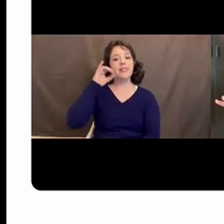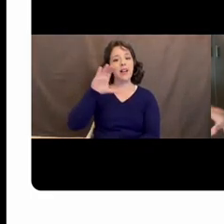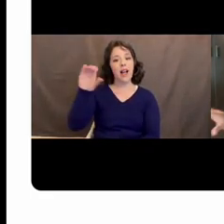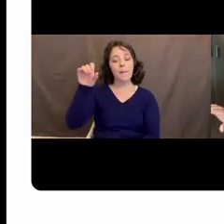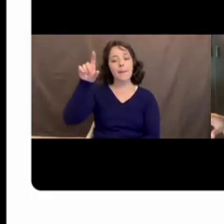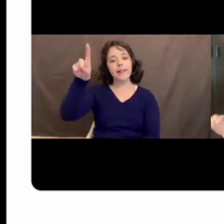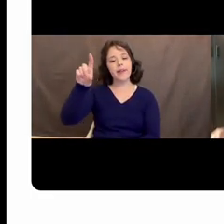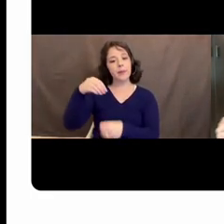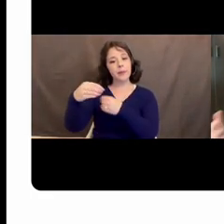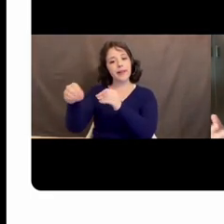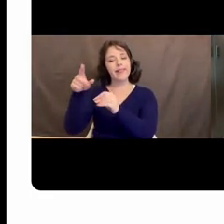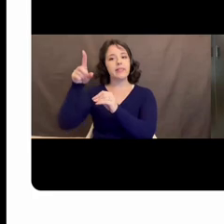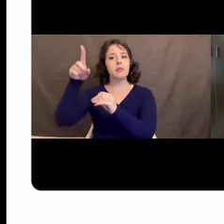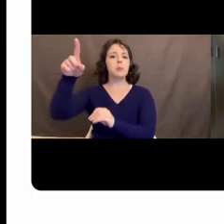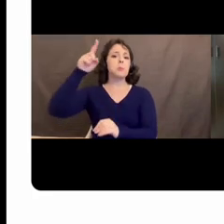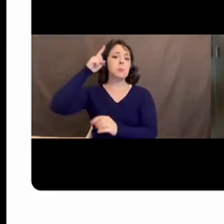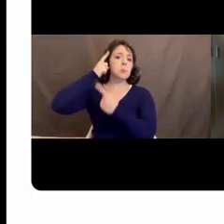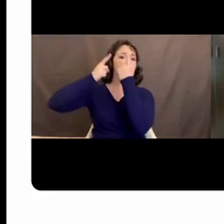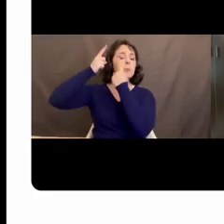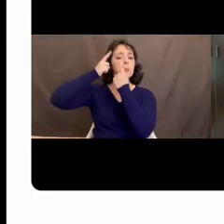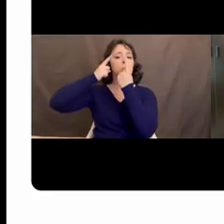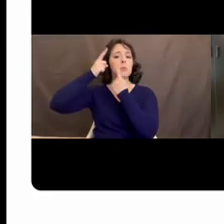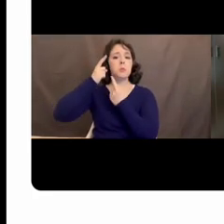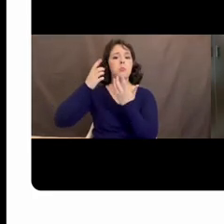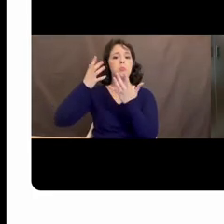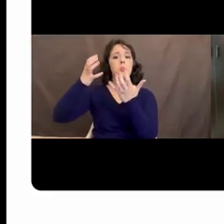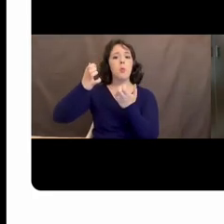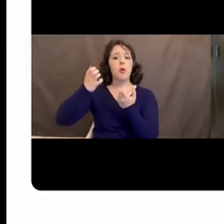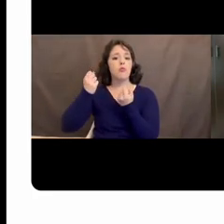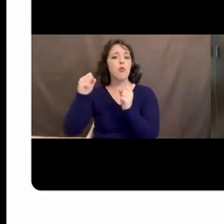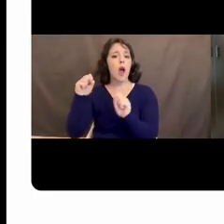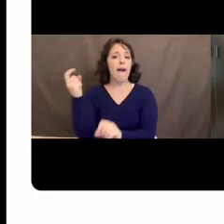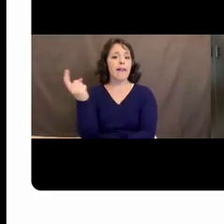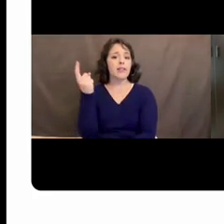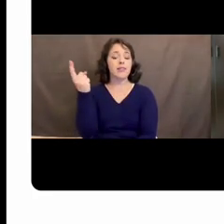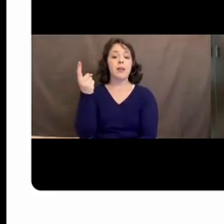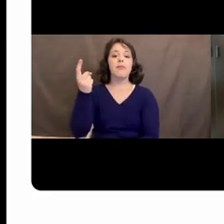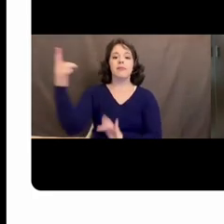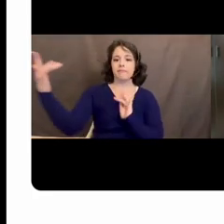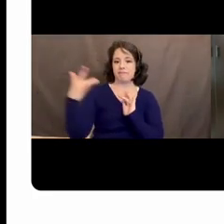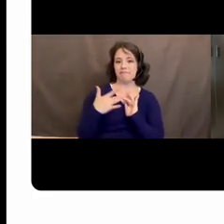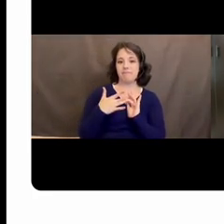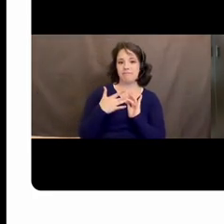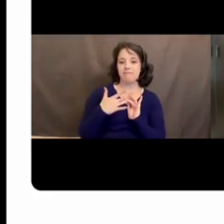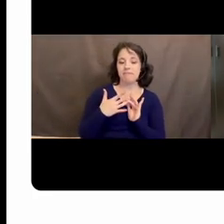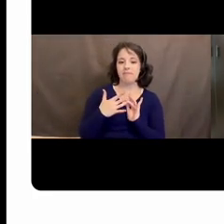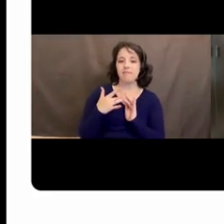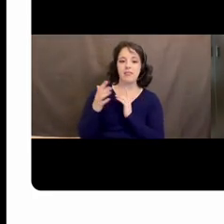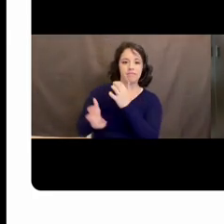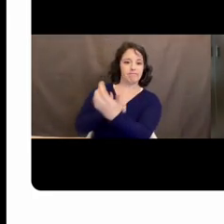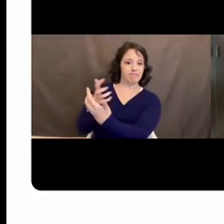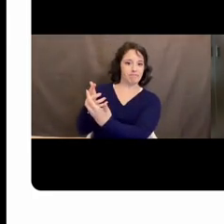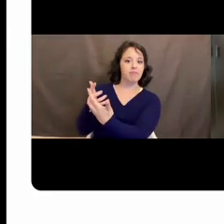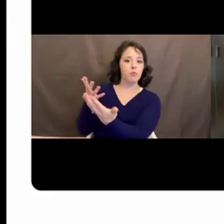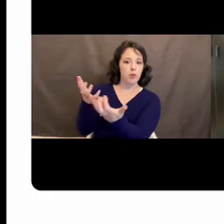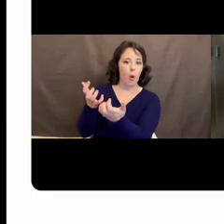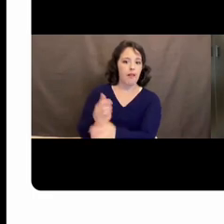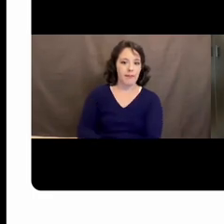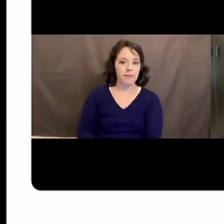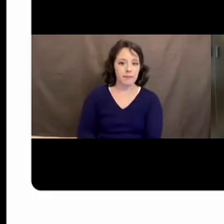to us. We work with our engineers to create those opportunities. And that was an example there. We also